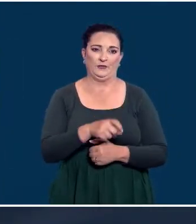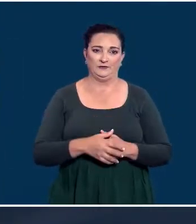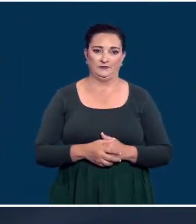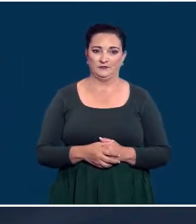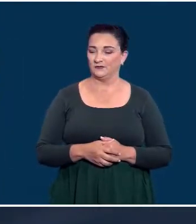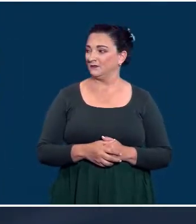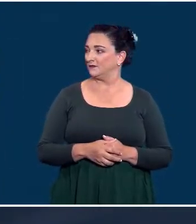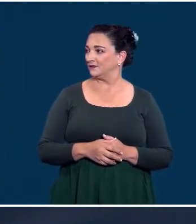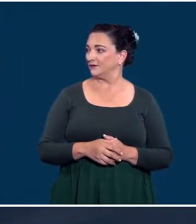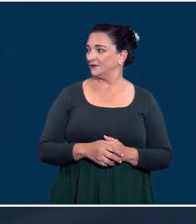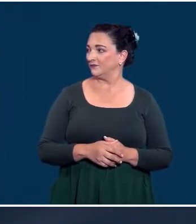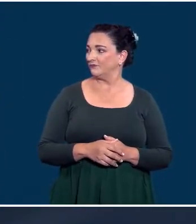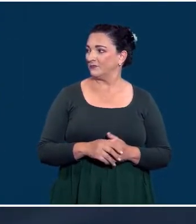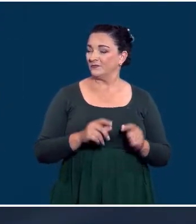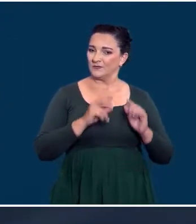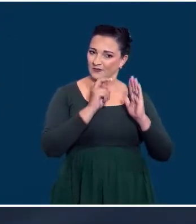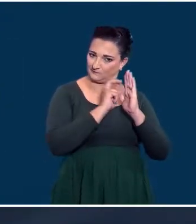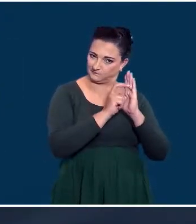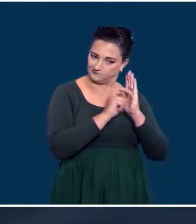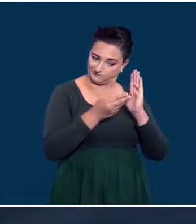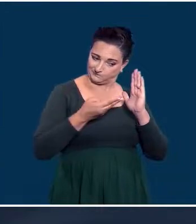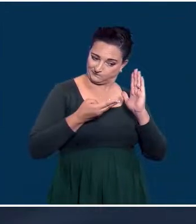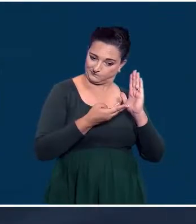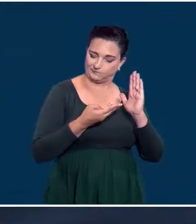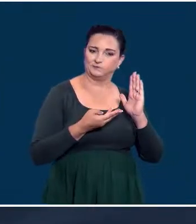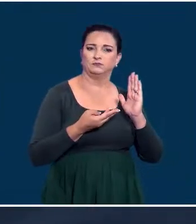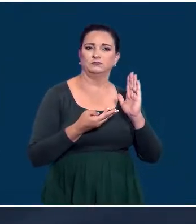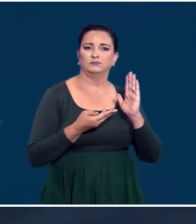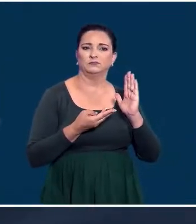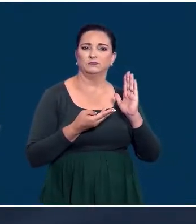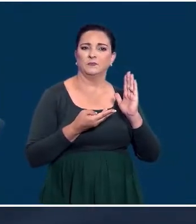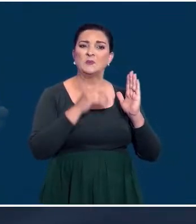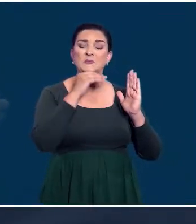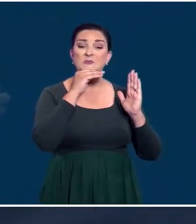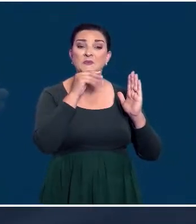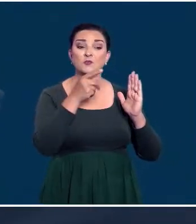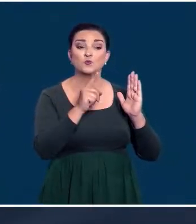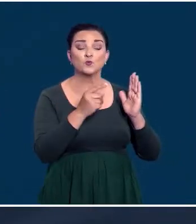rules of the big league is that you have got to build competitiveness.